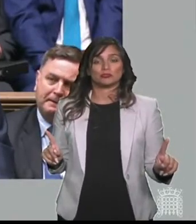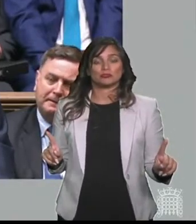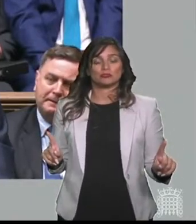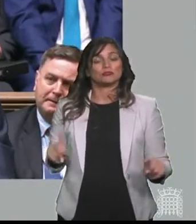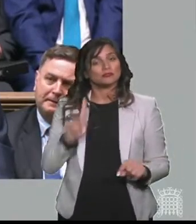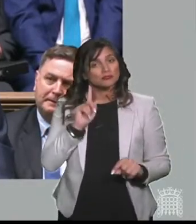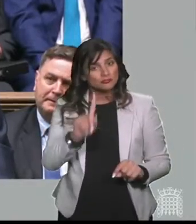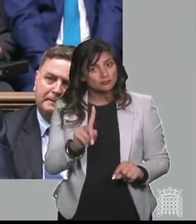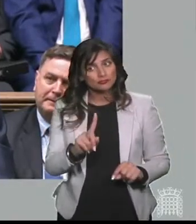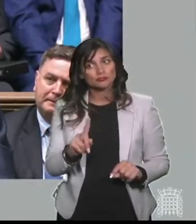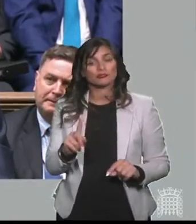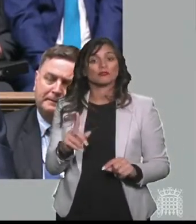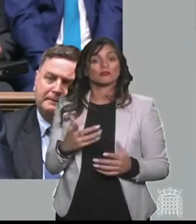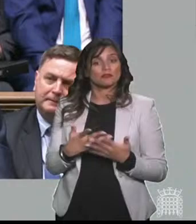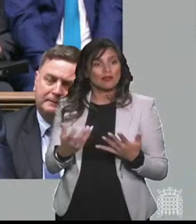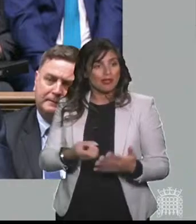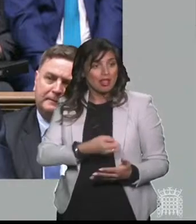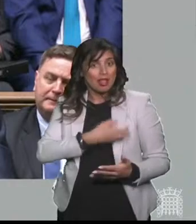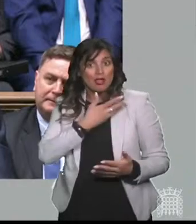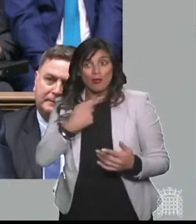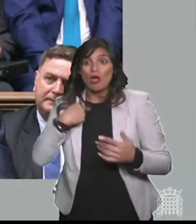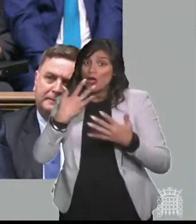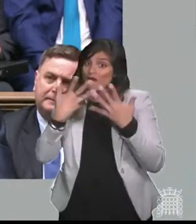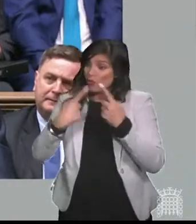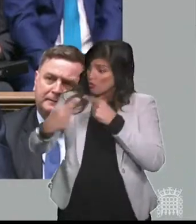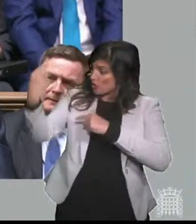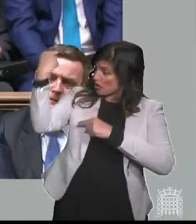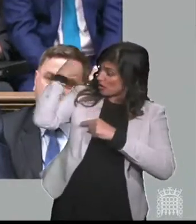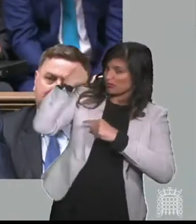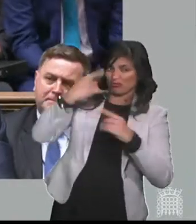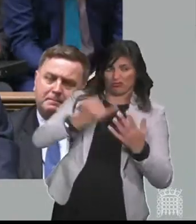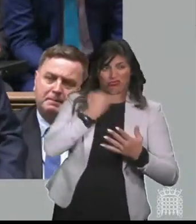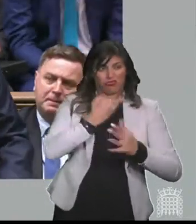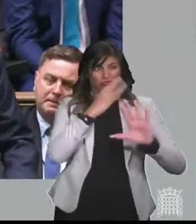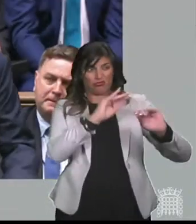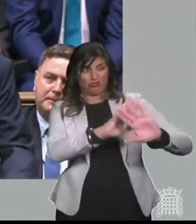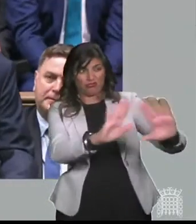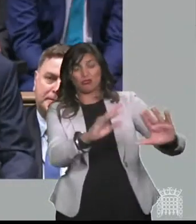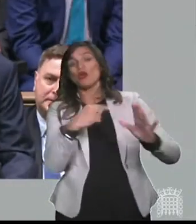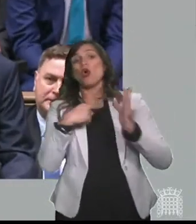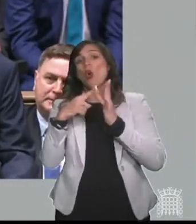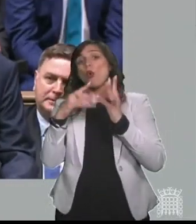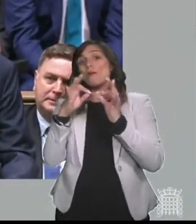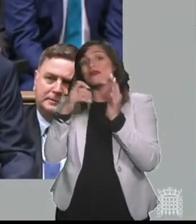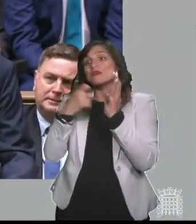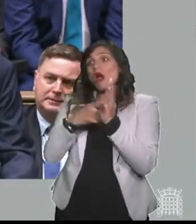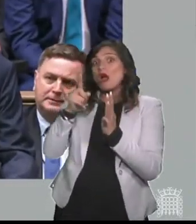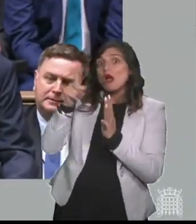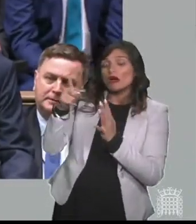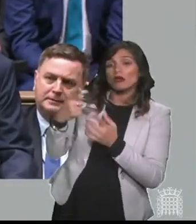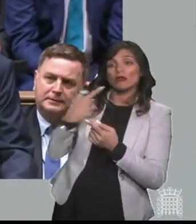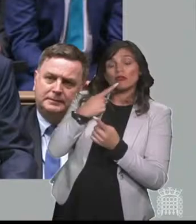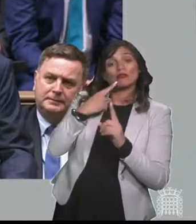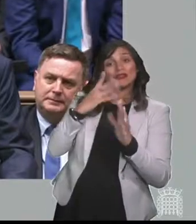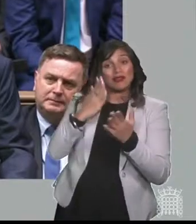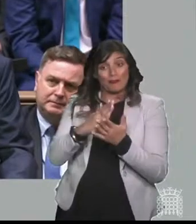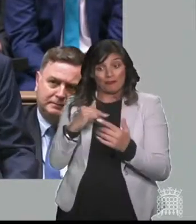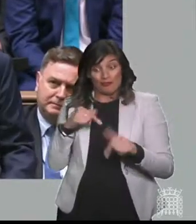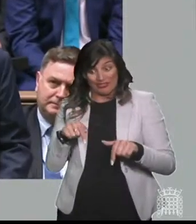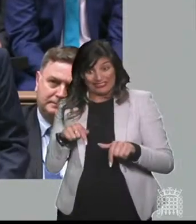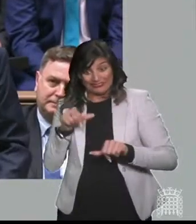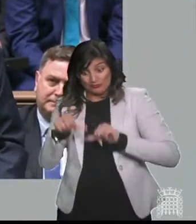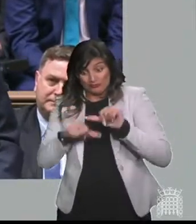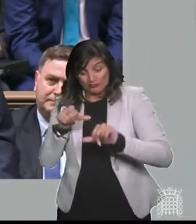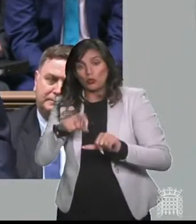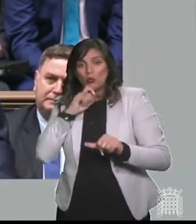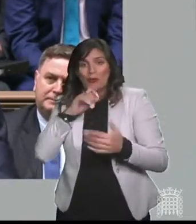with the labour supply measures I announced in the spring, the OBR say we will increase the number of people in work by